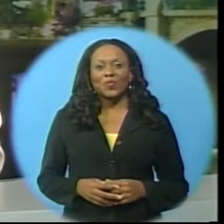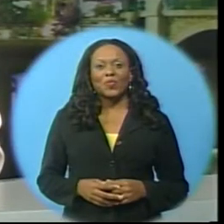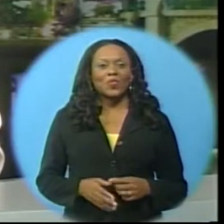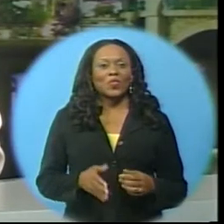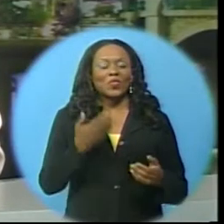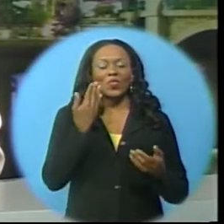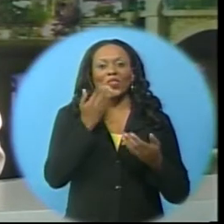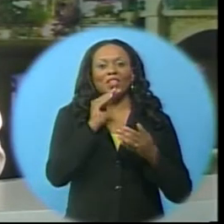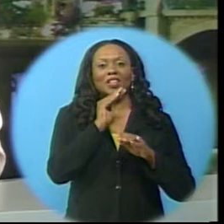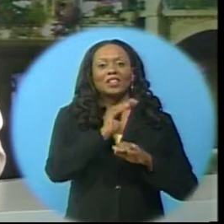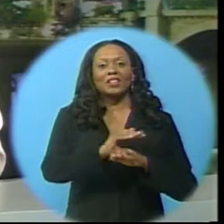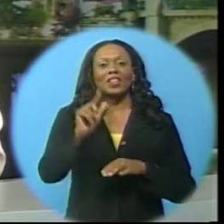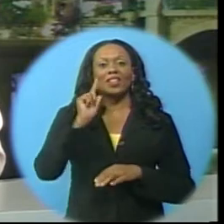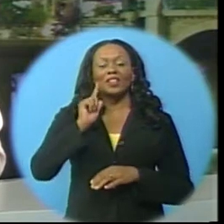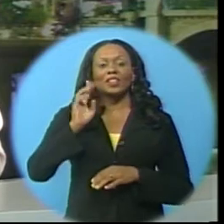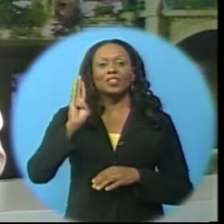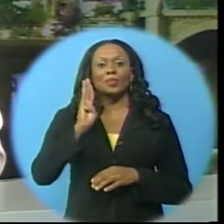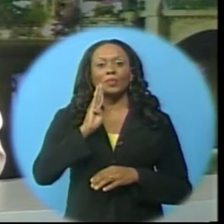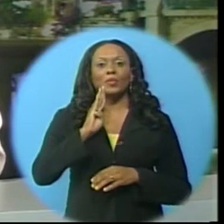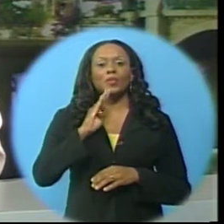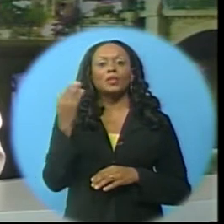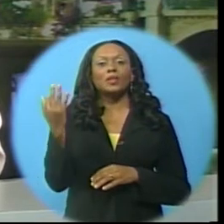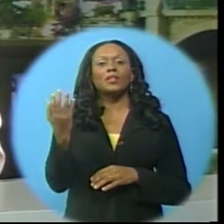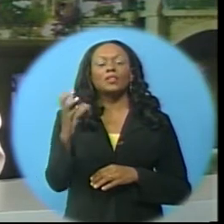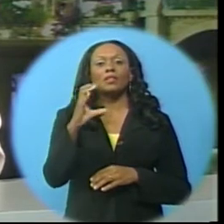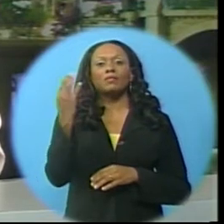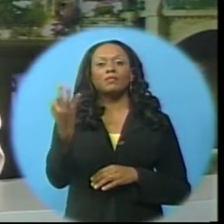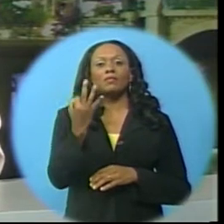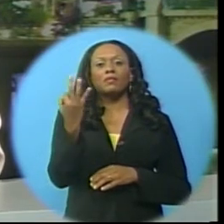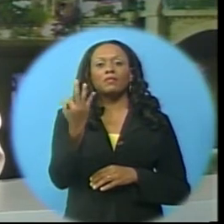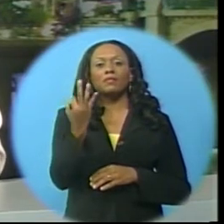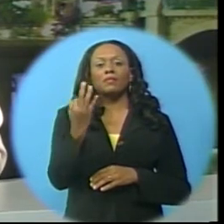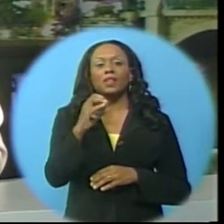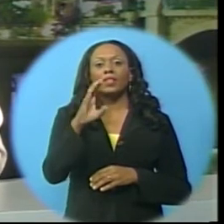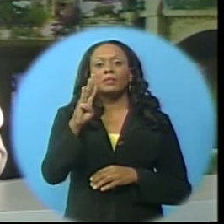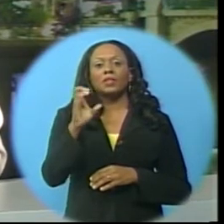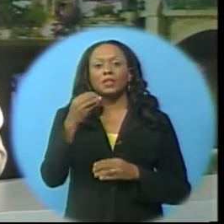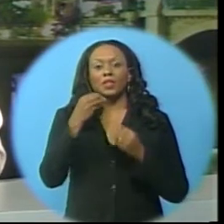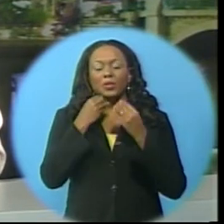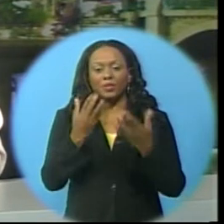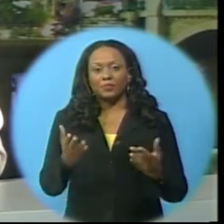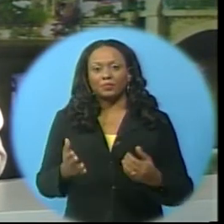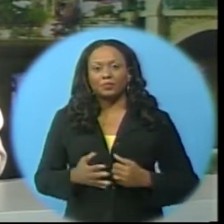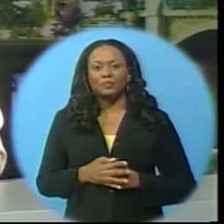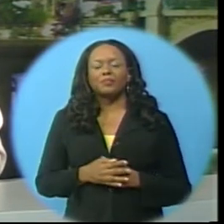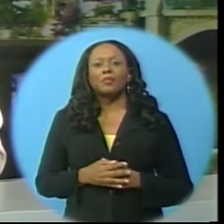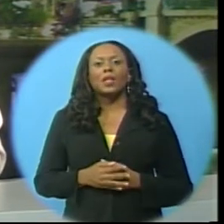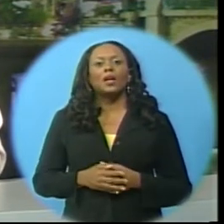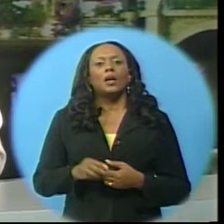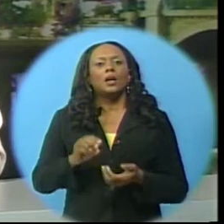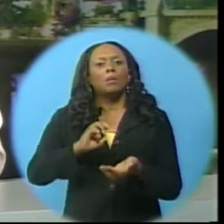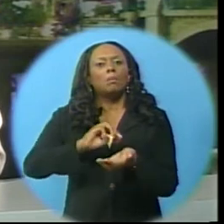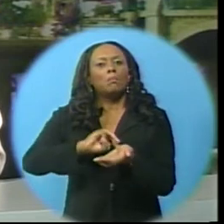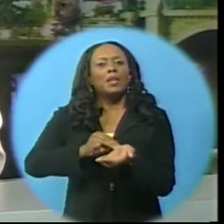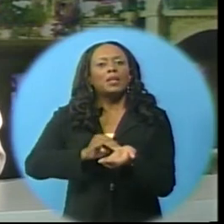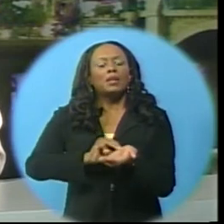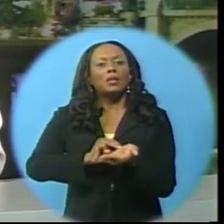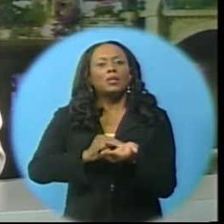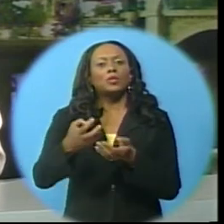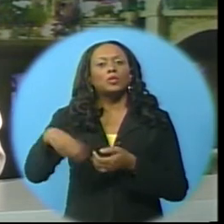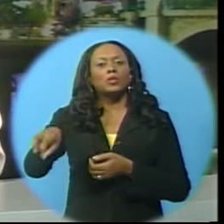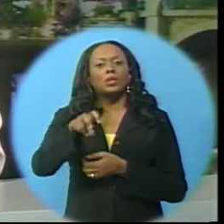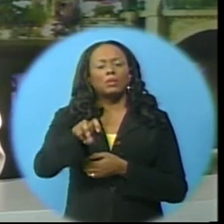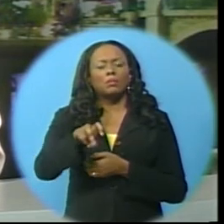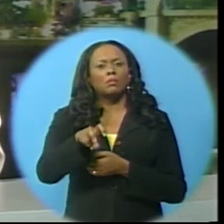very good evening to you i'm lisa broom this is the cbc evening news in our top story tonight medical tourism could be the way